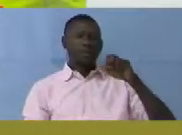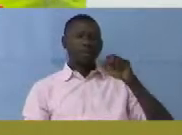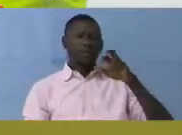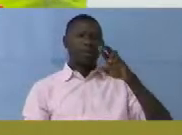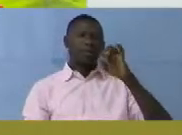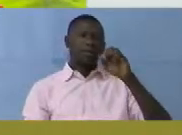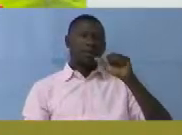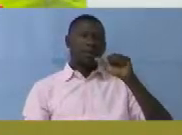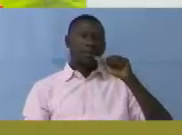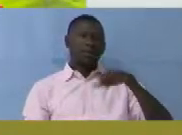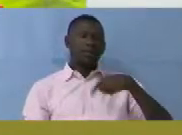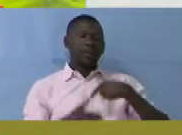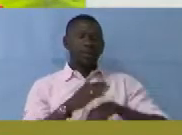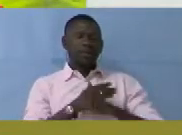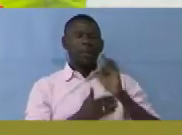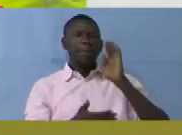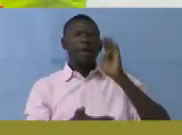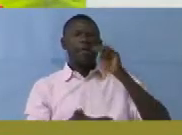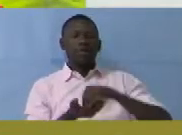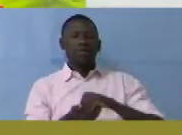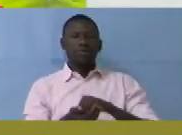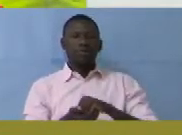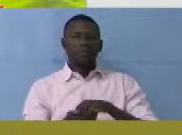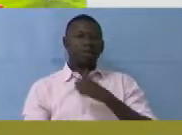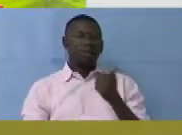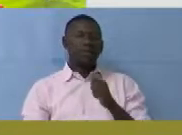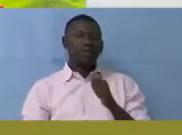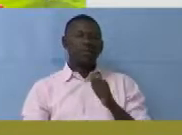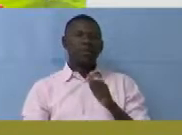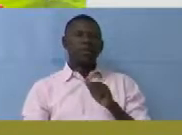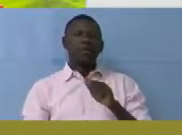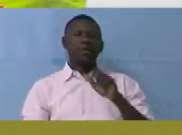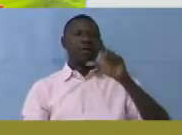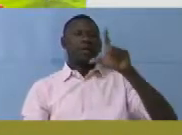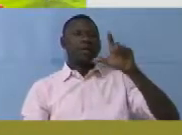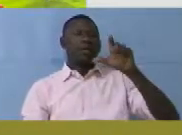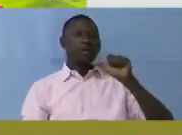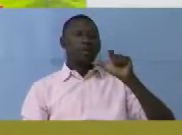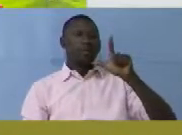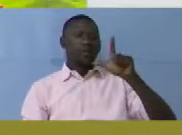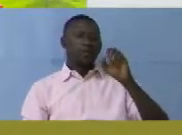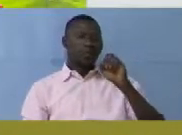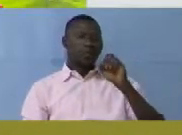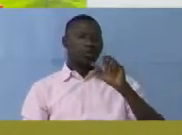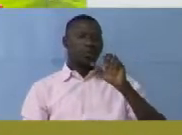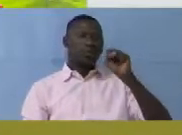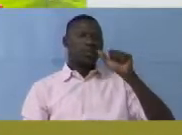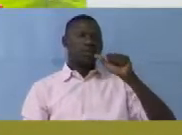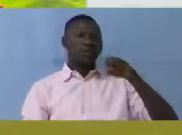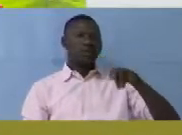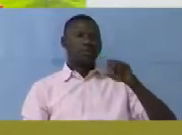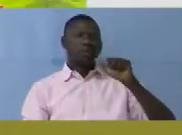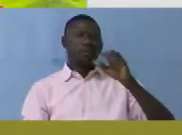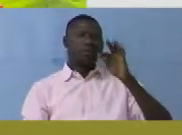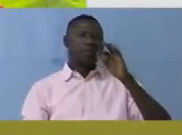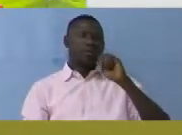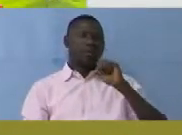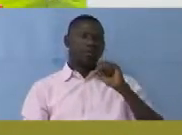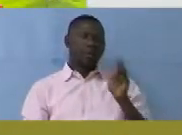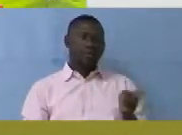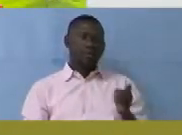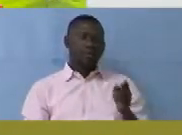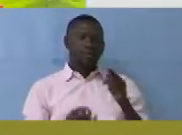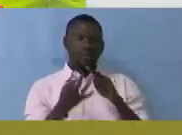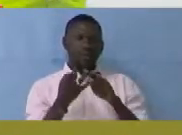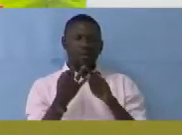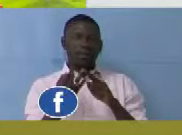And Alhaji Lalo Samate of Radio Gambia. And then Alhaji Lalo Samate member in Radio Gambia. Alhaji Mansour Njai. And then Alhaji